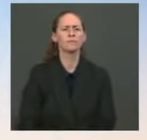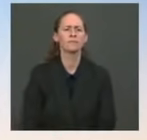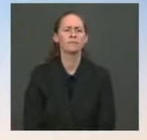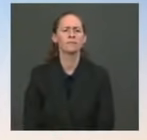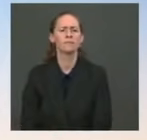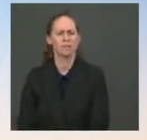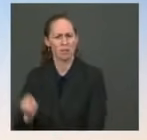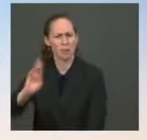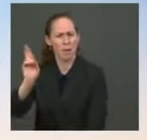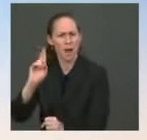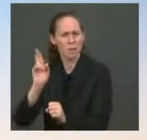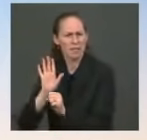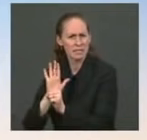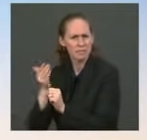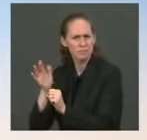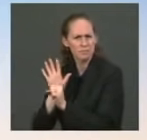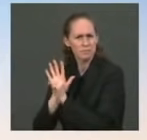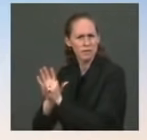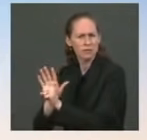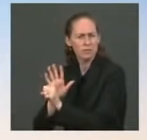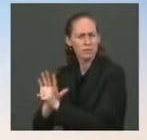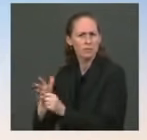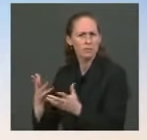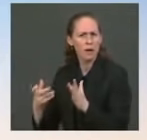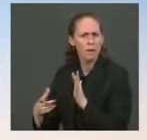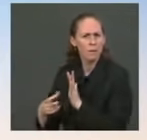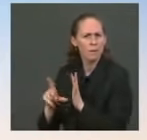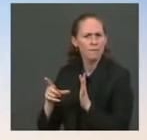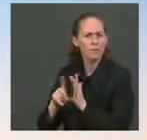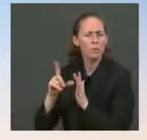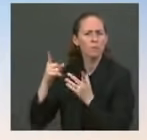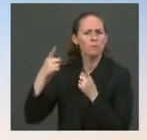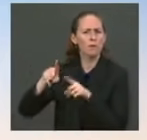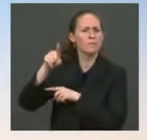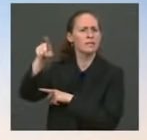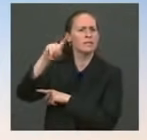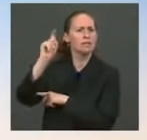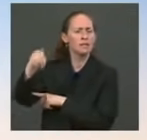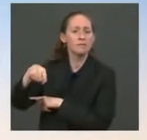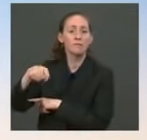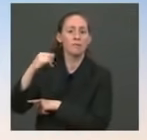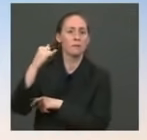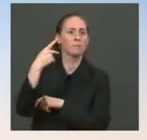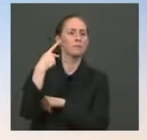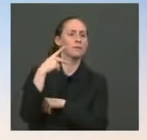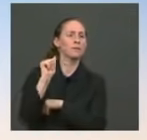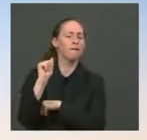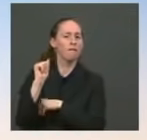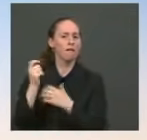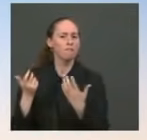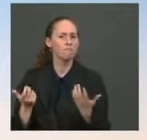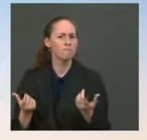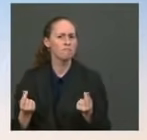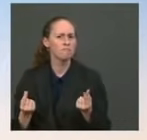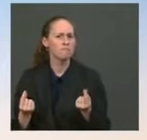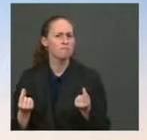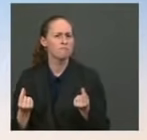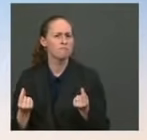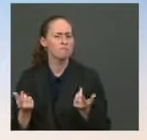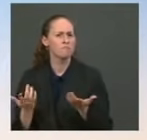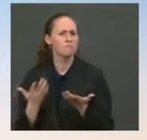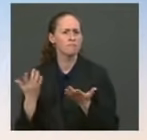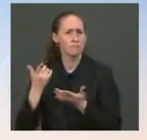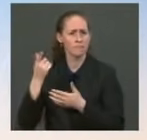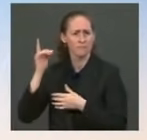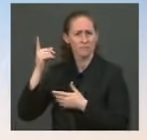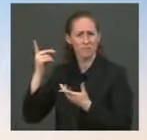similar reviews in Texas, Wisconsin, Pennsylvania, is there anything the federal government or the White House can